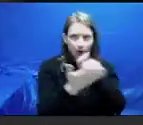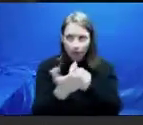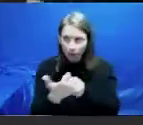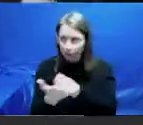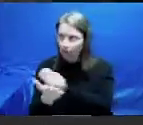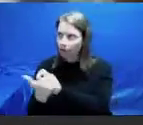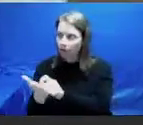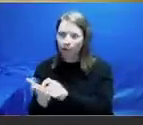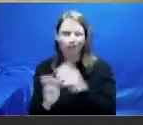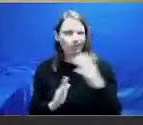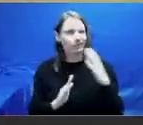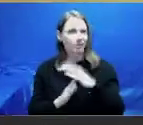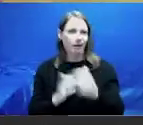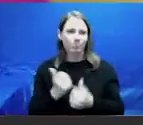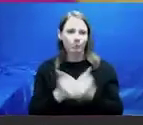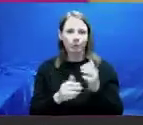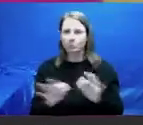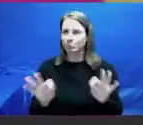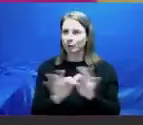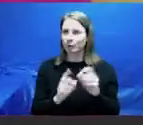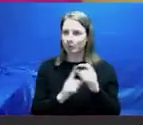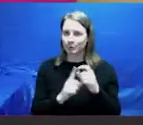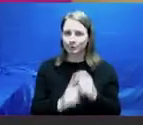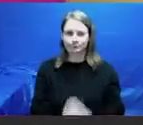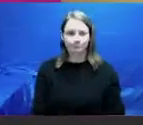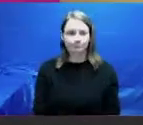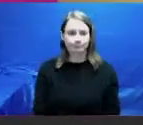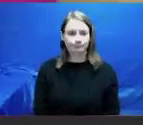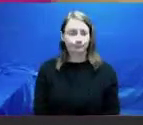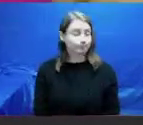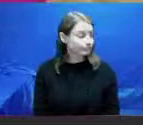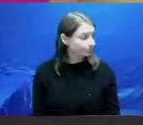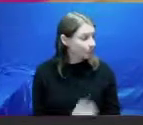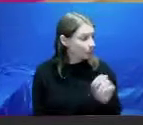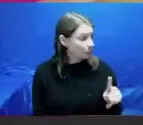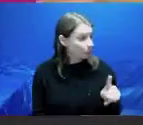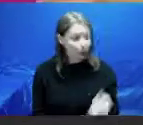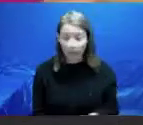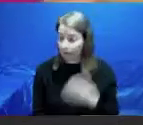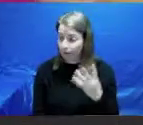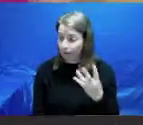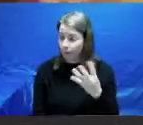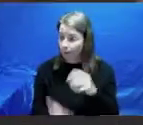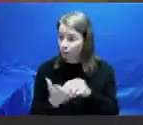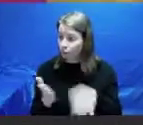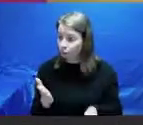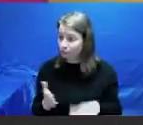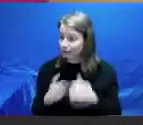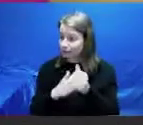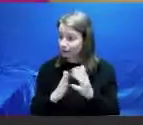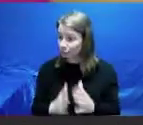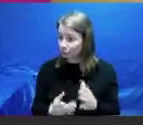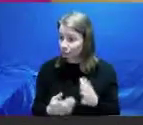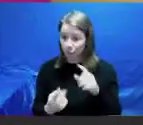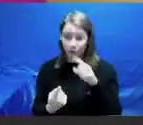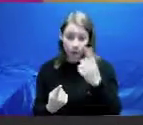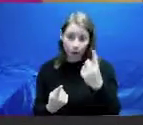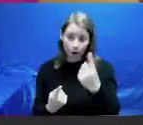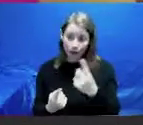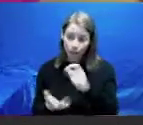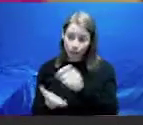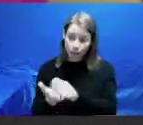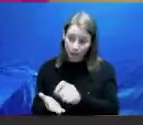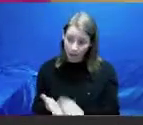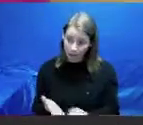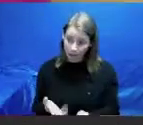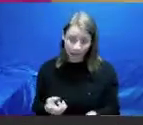Okay, so we have our 4 students who are going to lead this, right? One of you is going to write in the pair, and then one of you is going to do the keep it or junk it